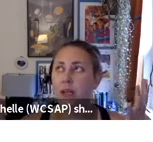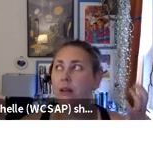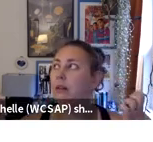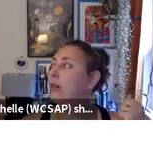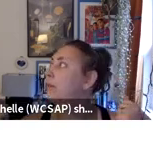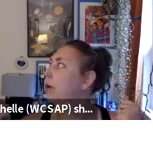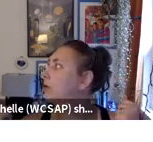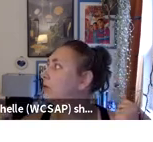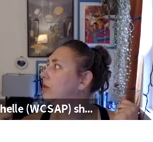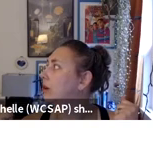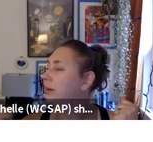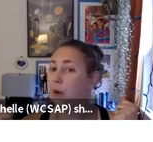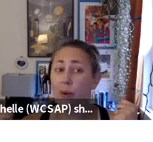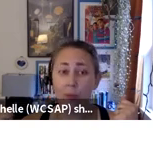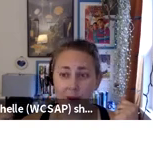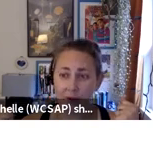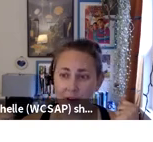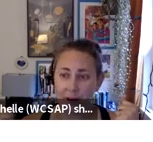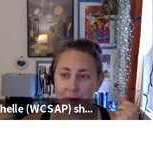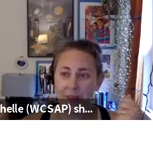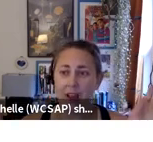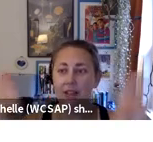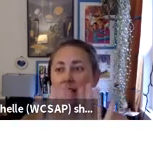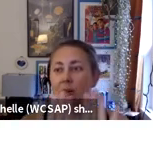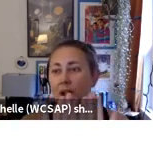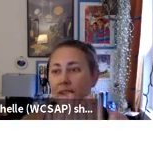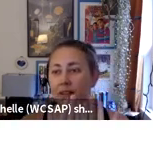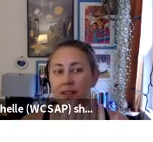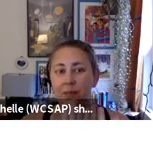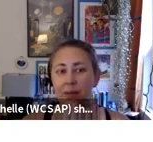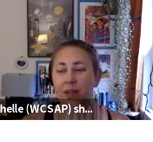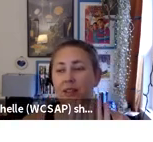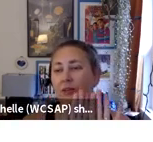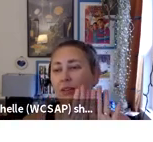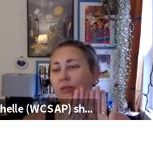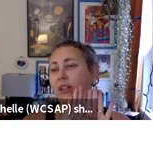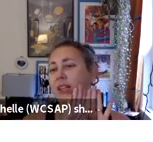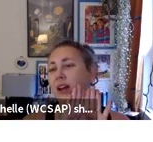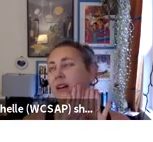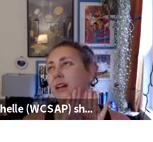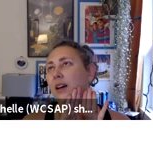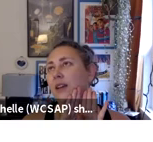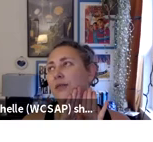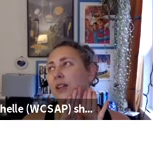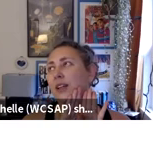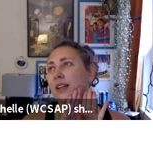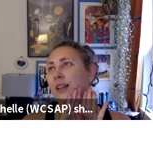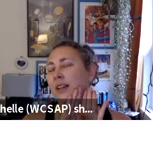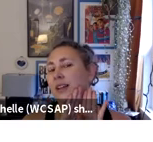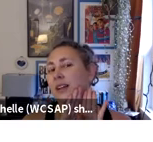be the most appropriate for you. I also like walking next to somebody because I feel like that kind